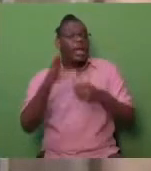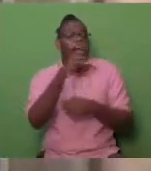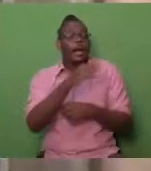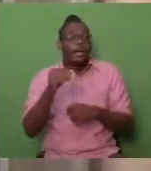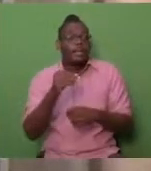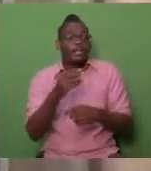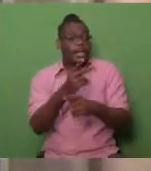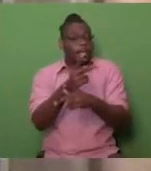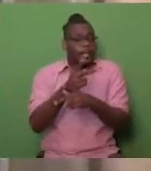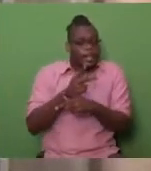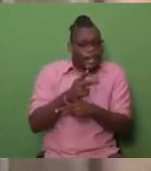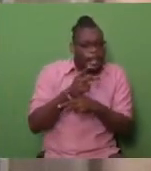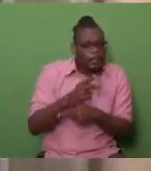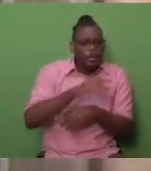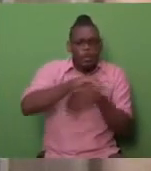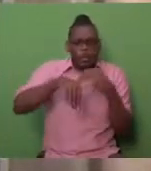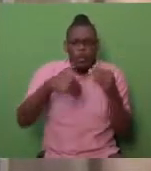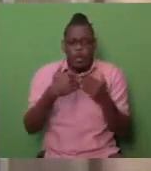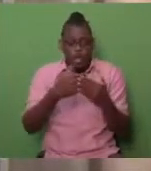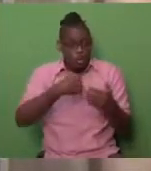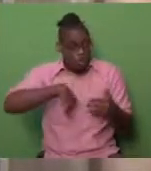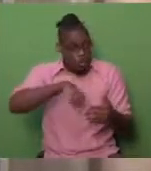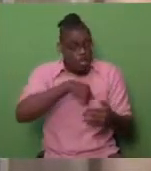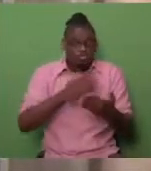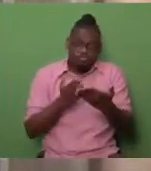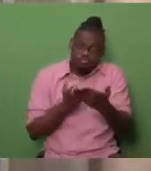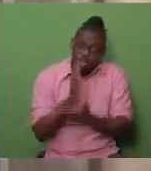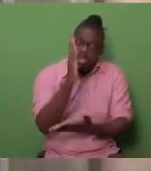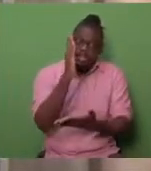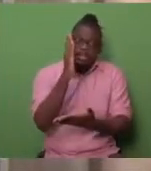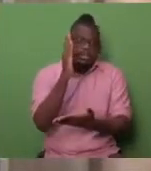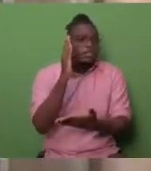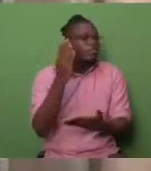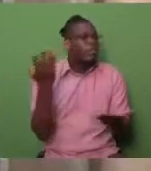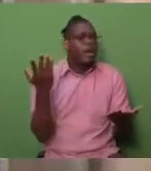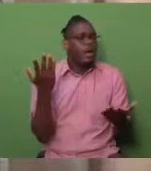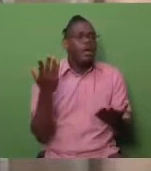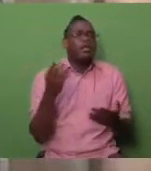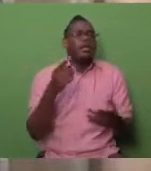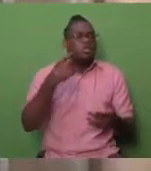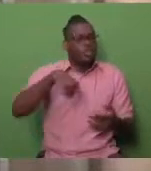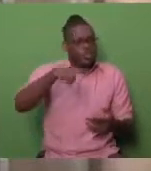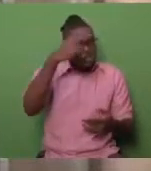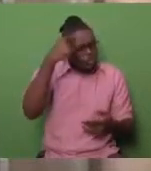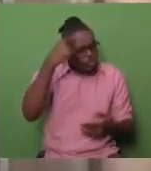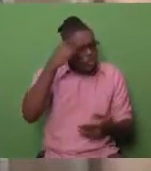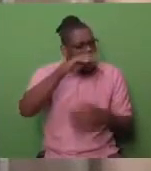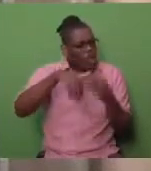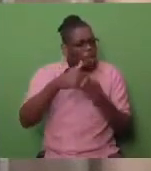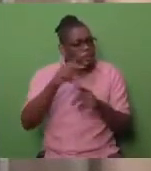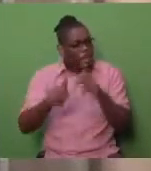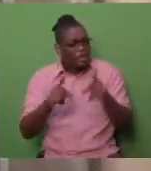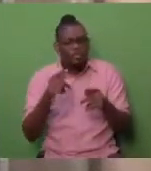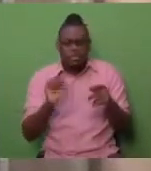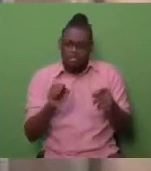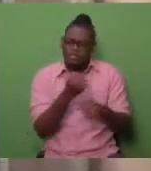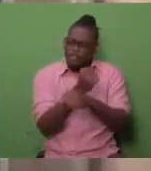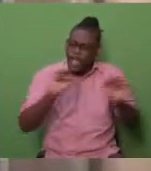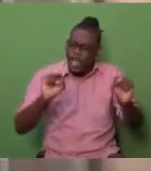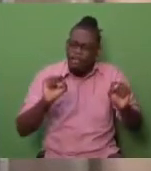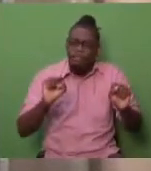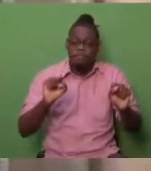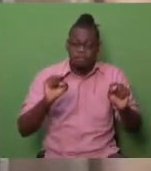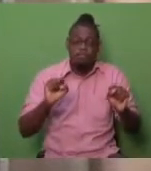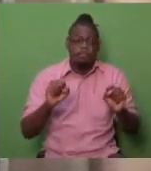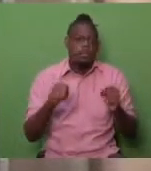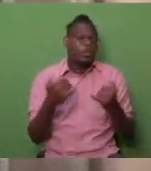the welfare, the very lives and livelihoods of our citizens. You see, Madam Speaker, they are our